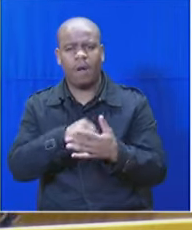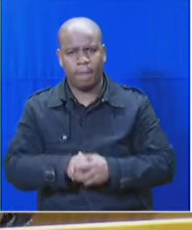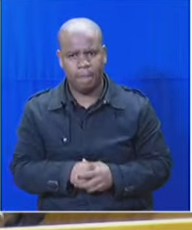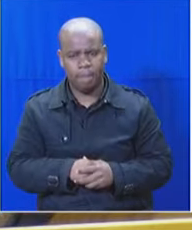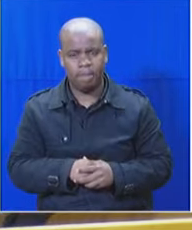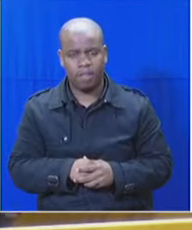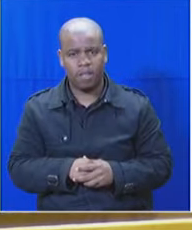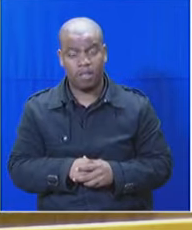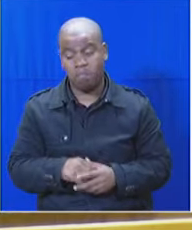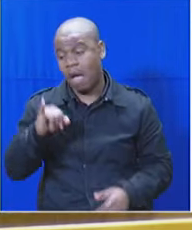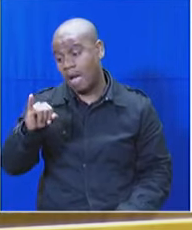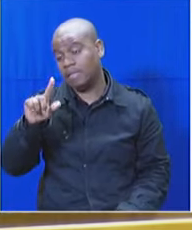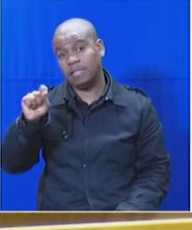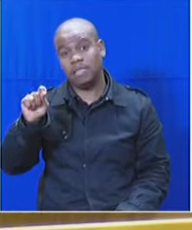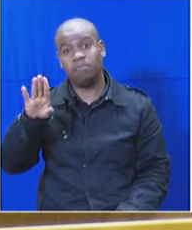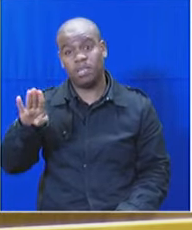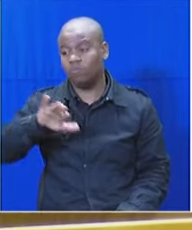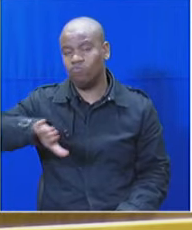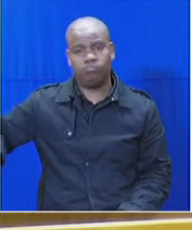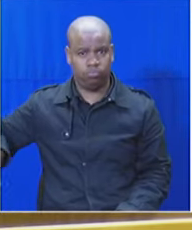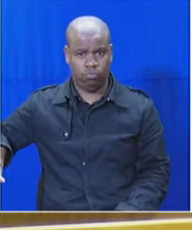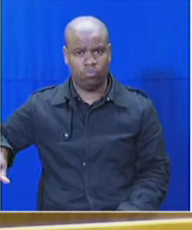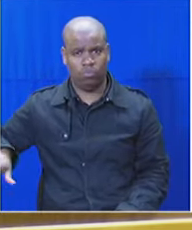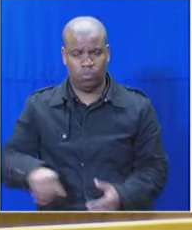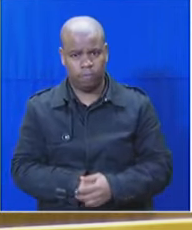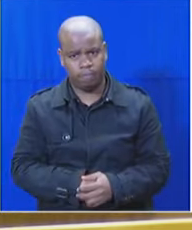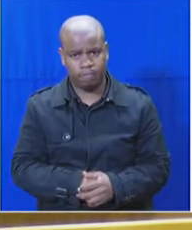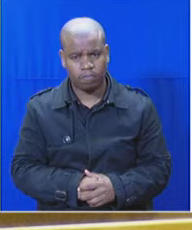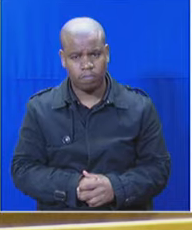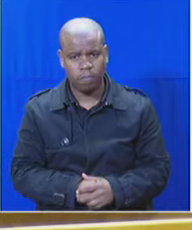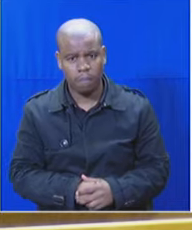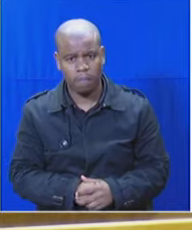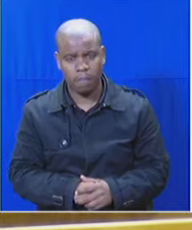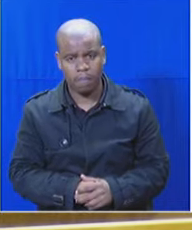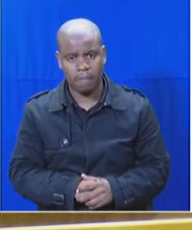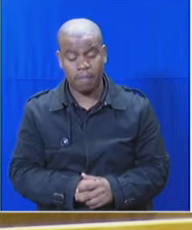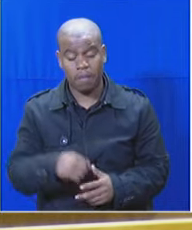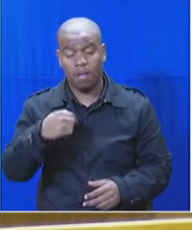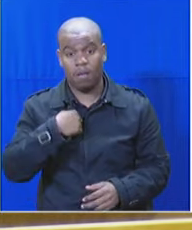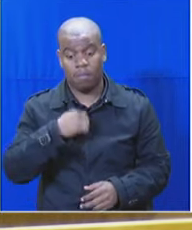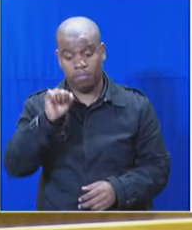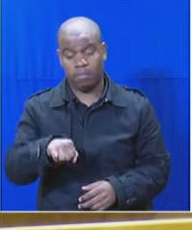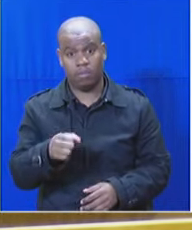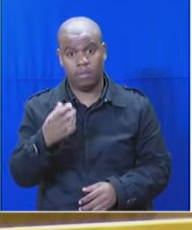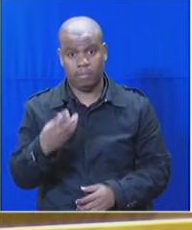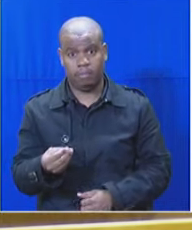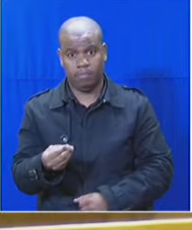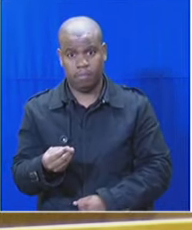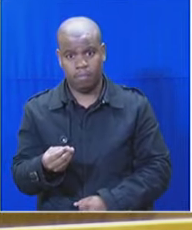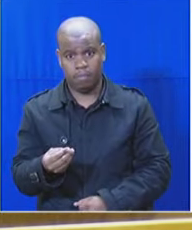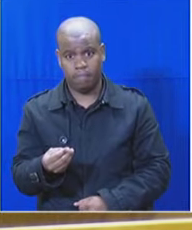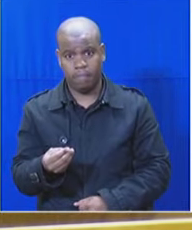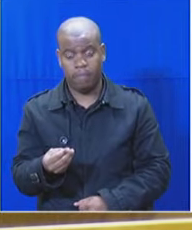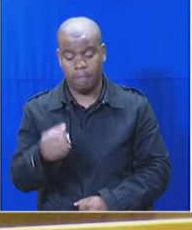Ingonyama Transport. Yes, which is a public entity. ITB is not adhering to its mandate. It has failed dismally